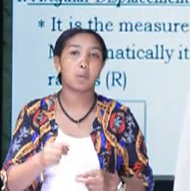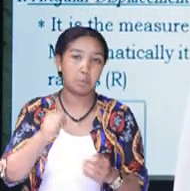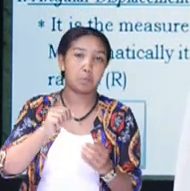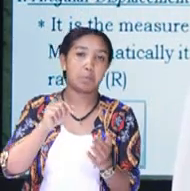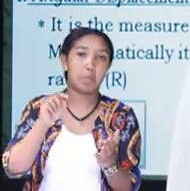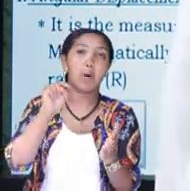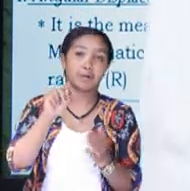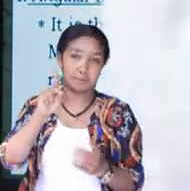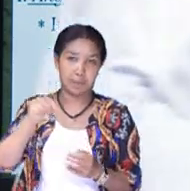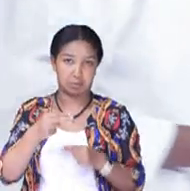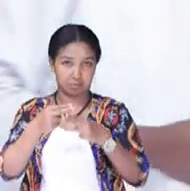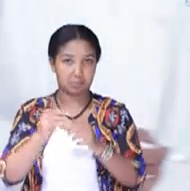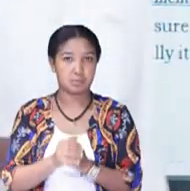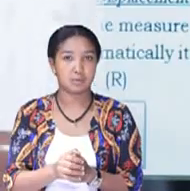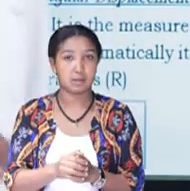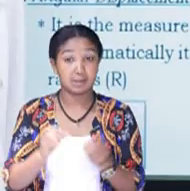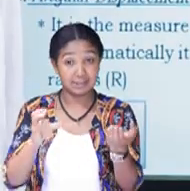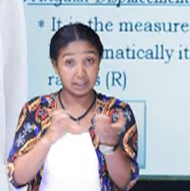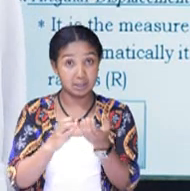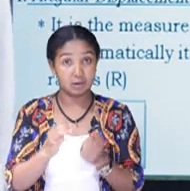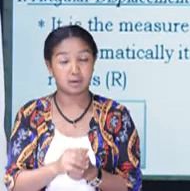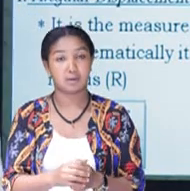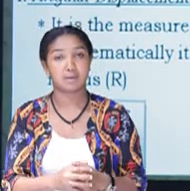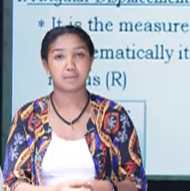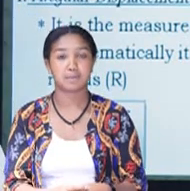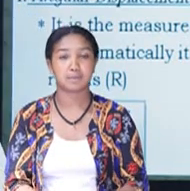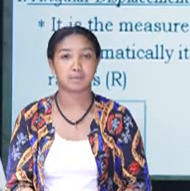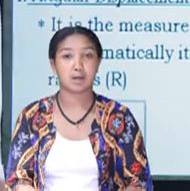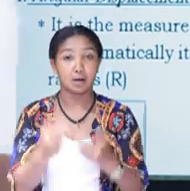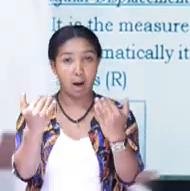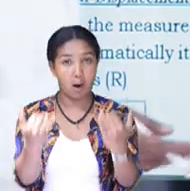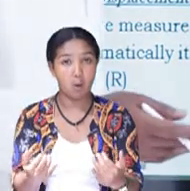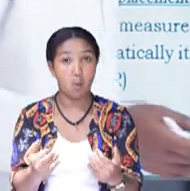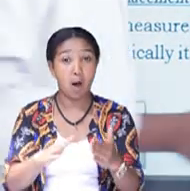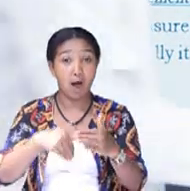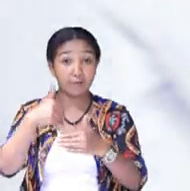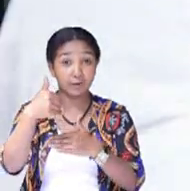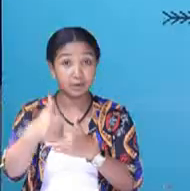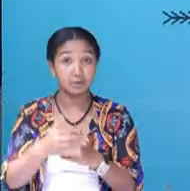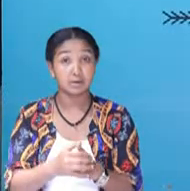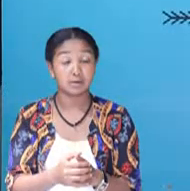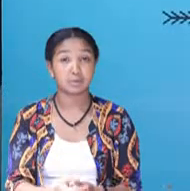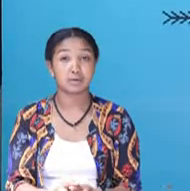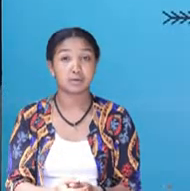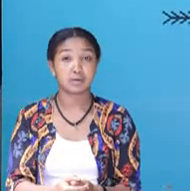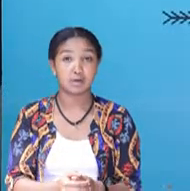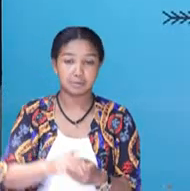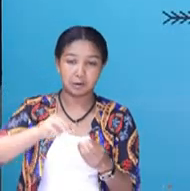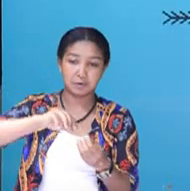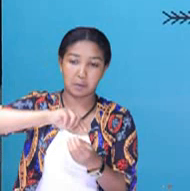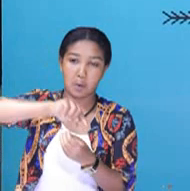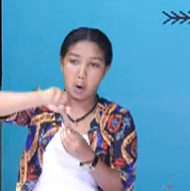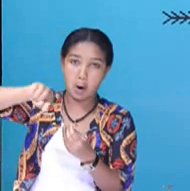a point P on that CD or on that compact disk. Now, after a while, it tends to